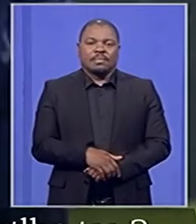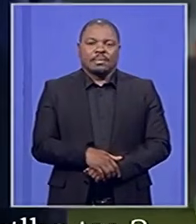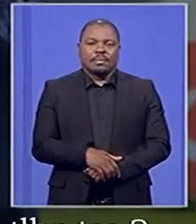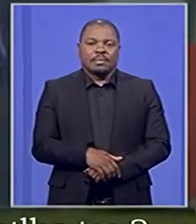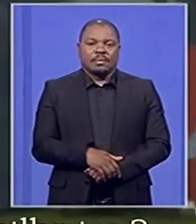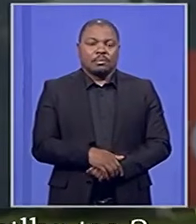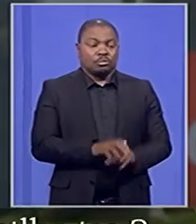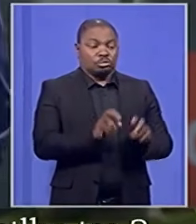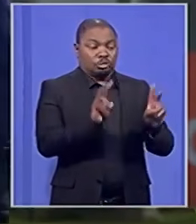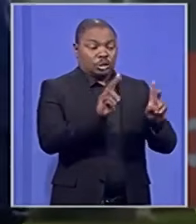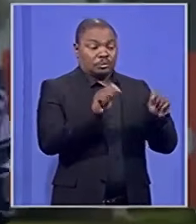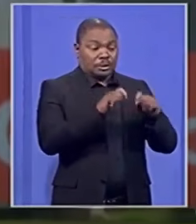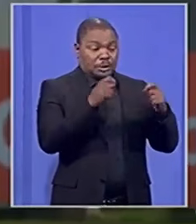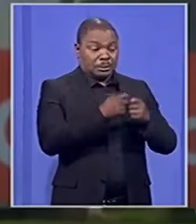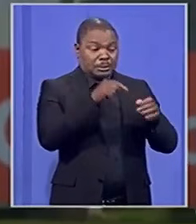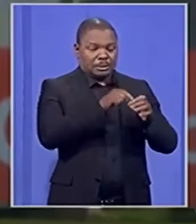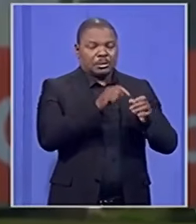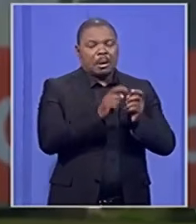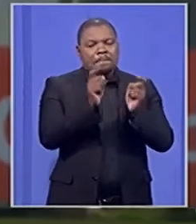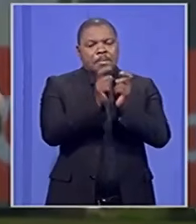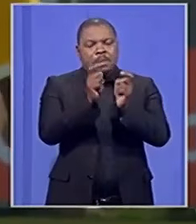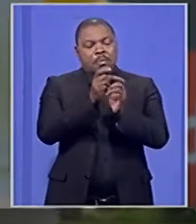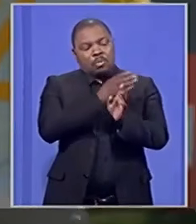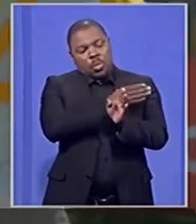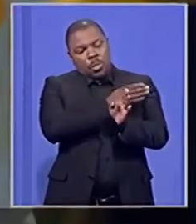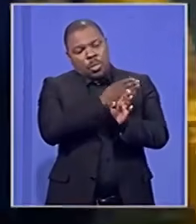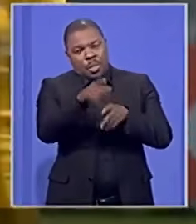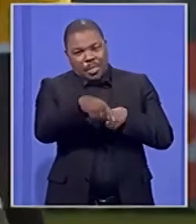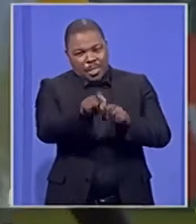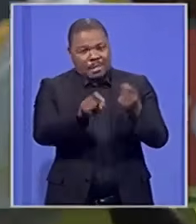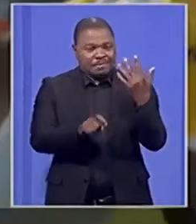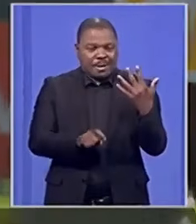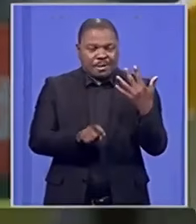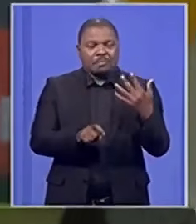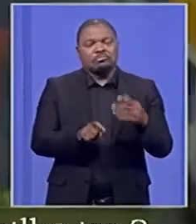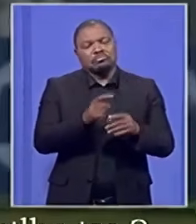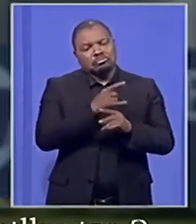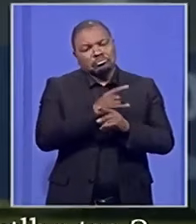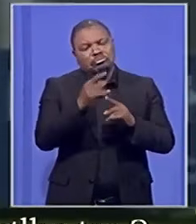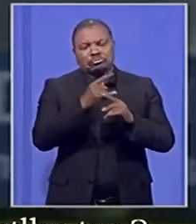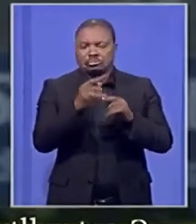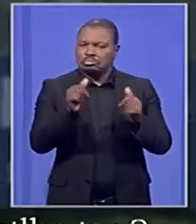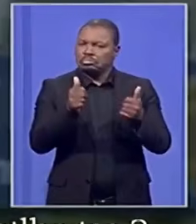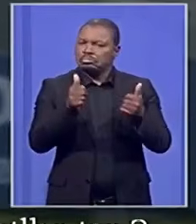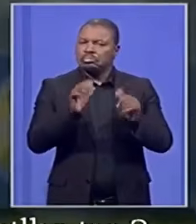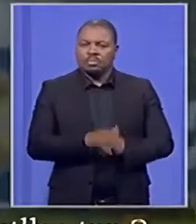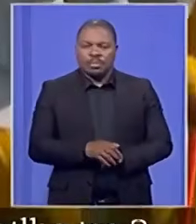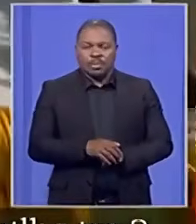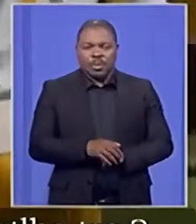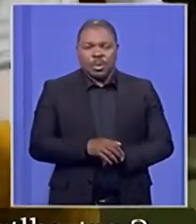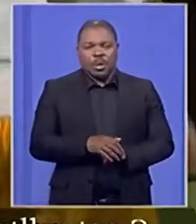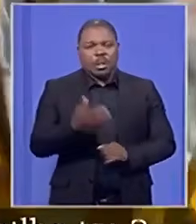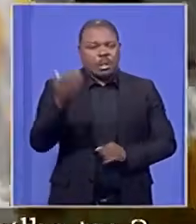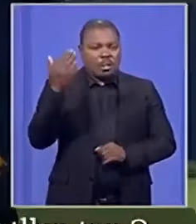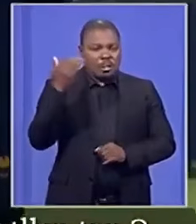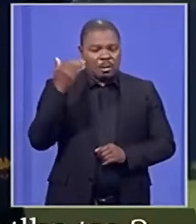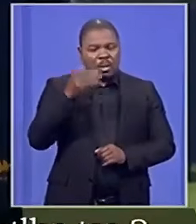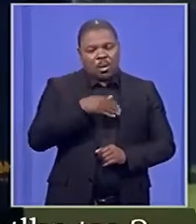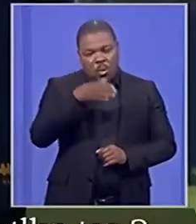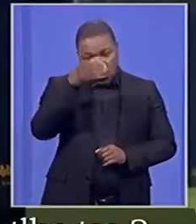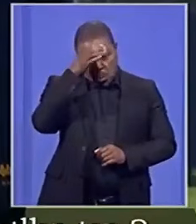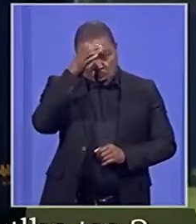Sehlopha sa Kaizer Chiefs se bapetse dipapadi tse 5 liging ya PSL mo teng se ntseng se tsitsitse. Le ha mokotlisi wa sehlopha Nasreddine Nabi